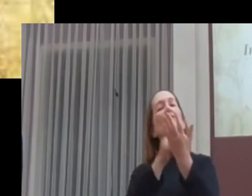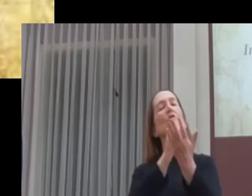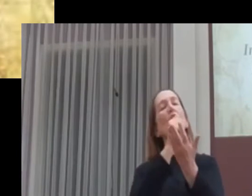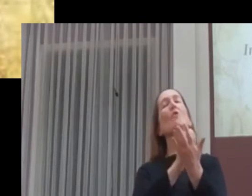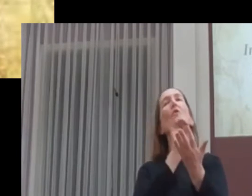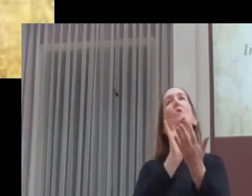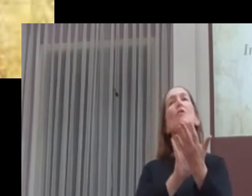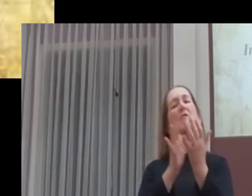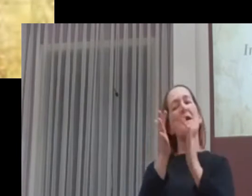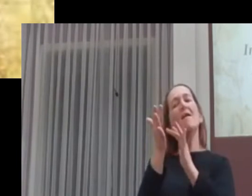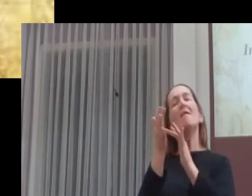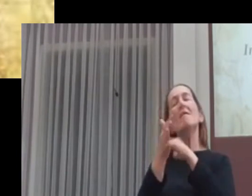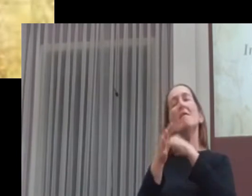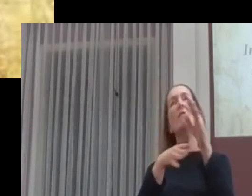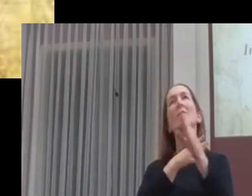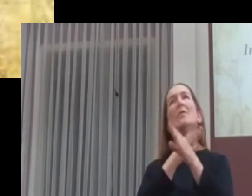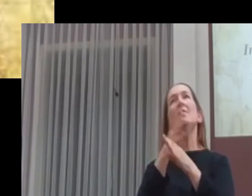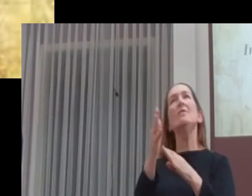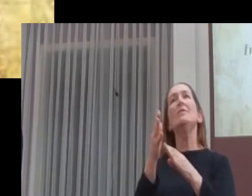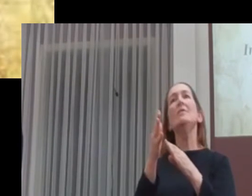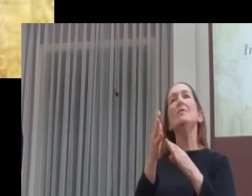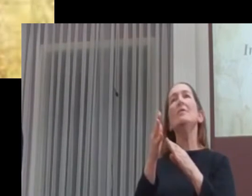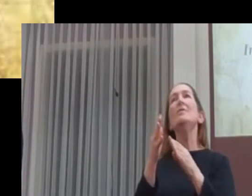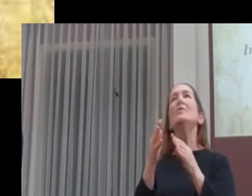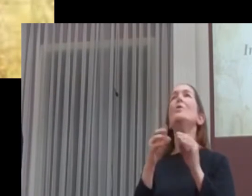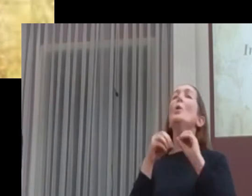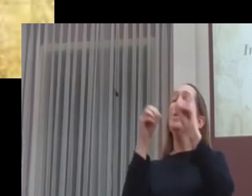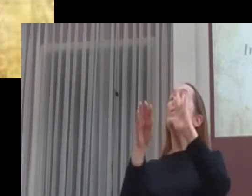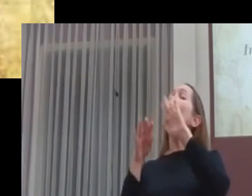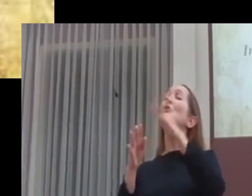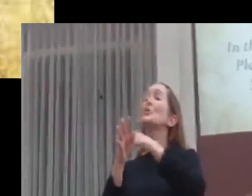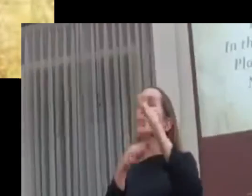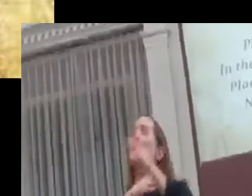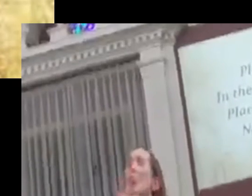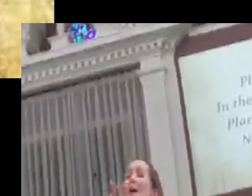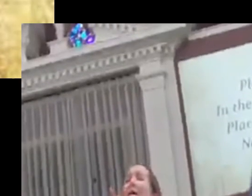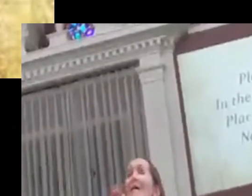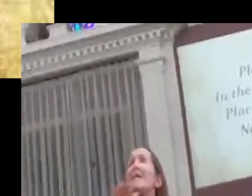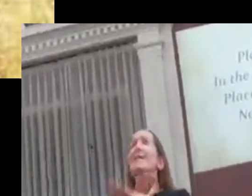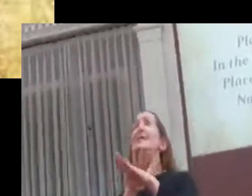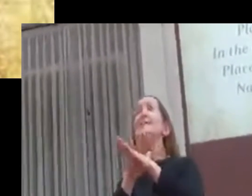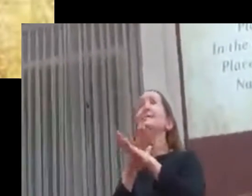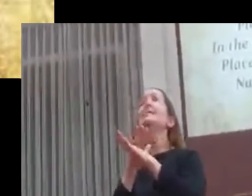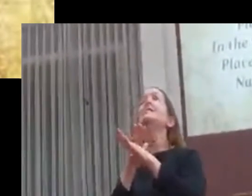garden. Place your hand in nail's